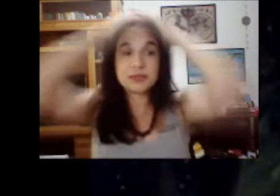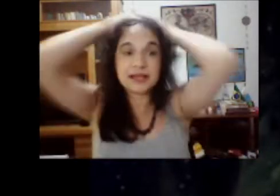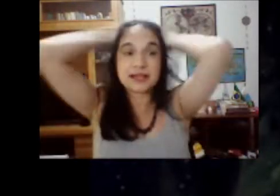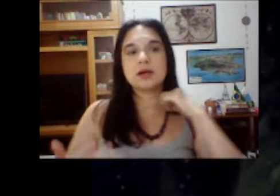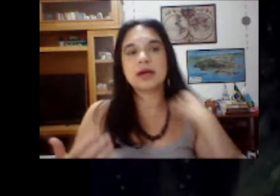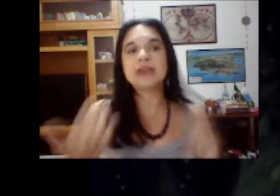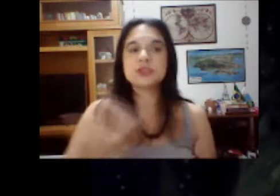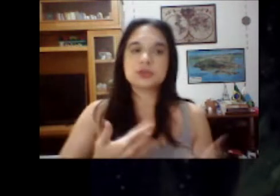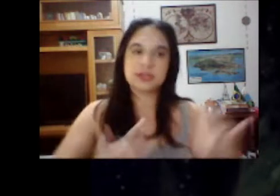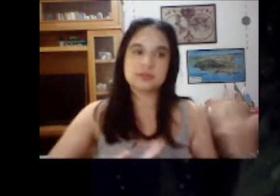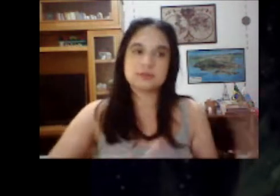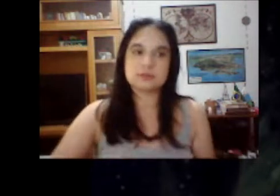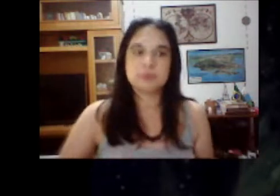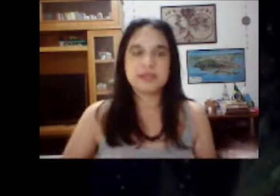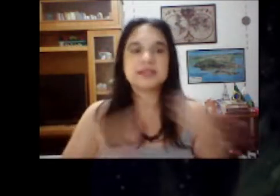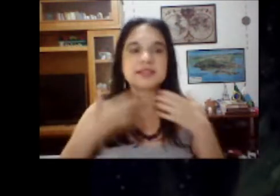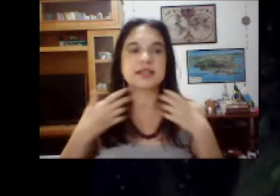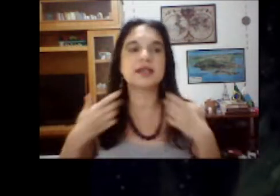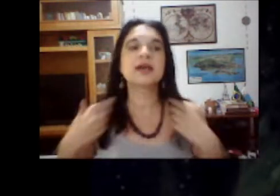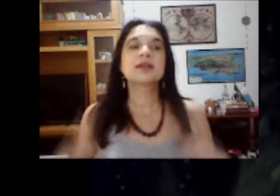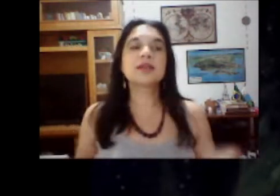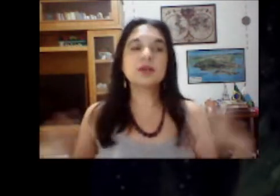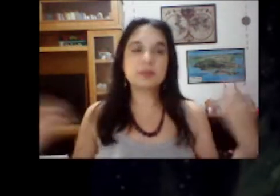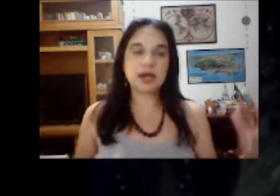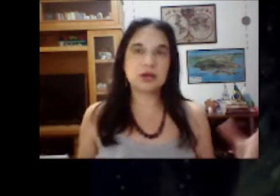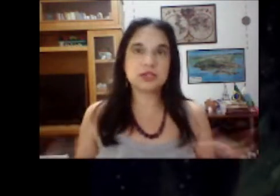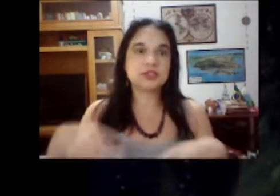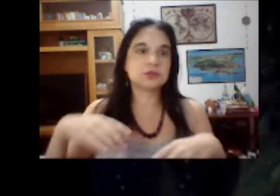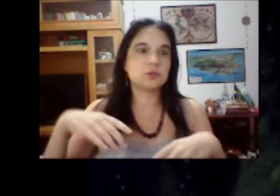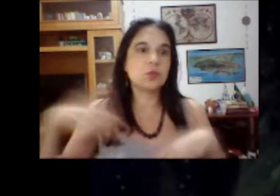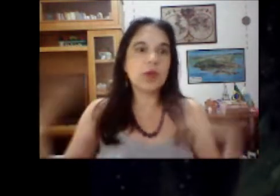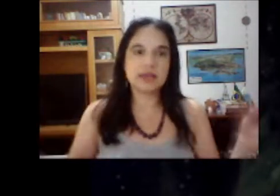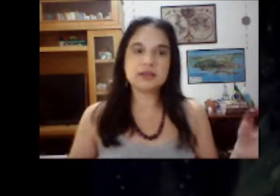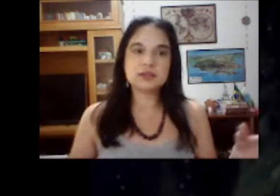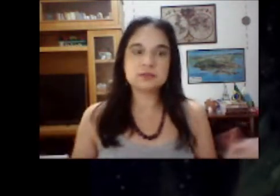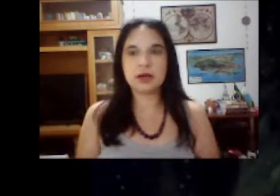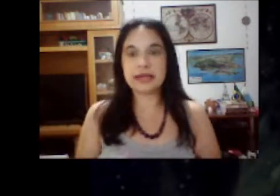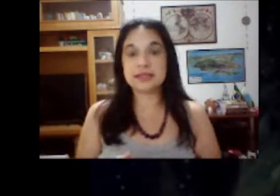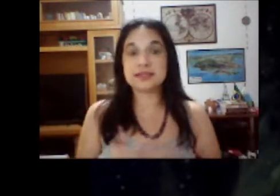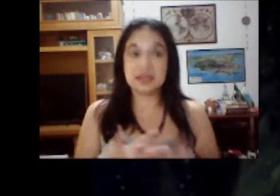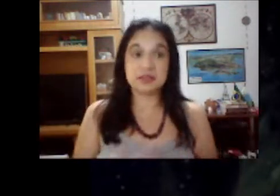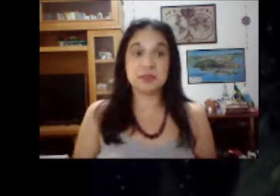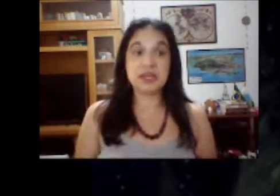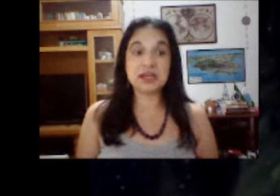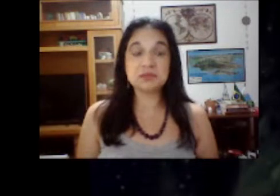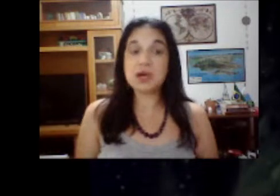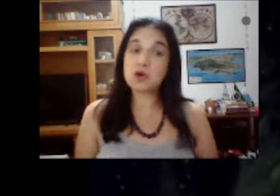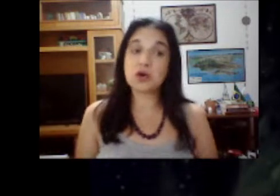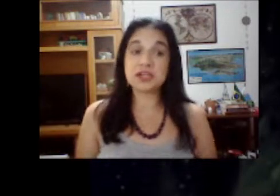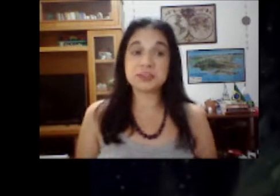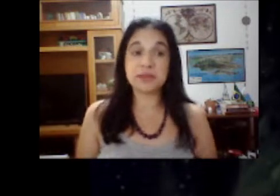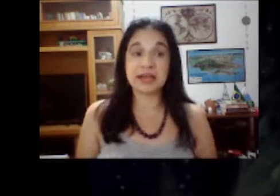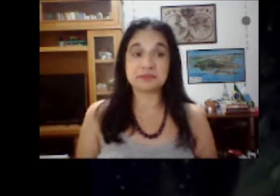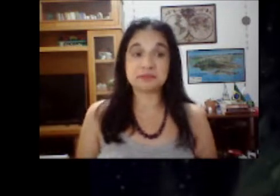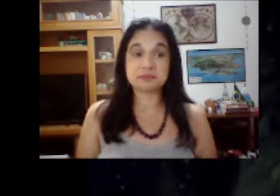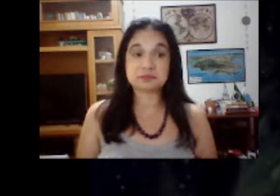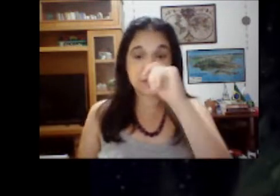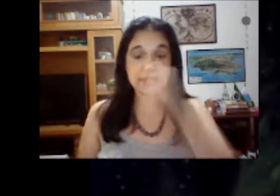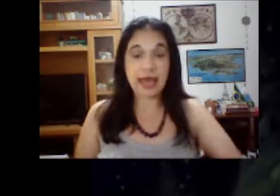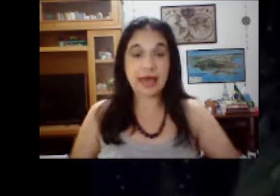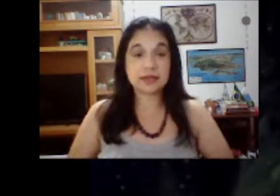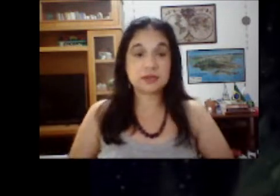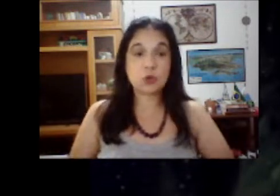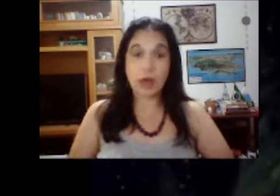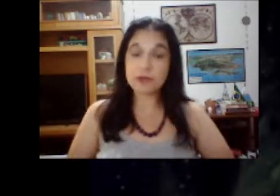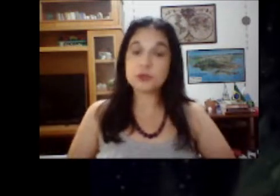is because, as you can plainly see, their marriage went, at least in the beginning, according to plan.